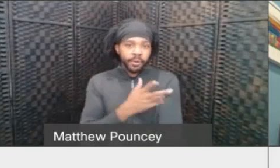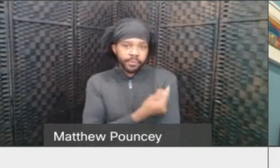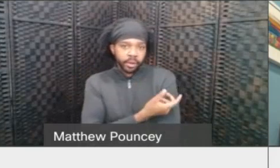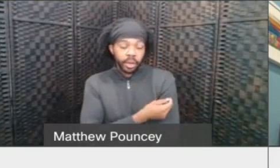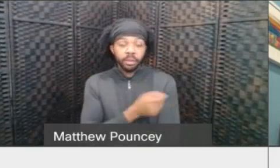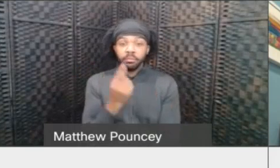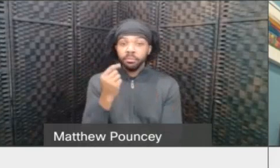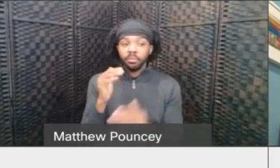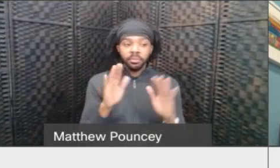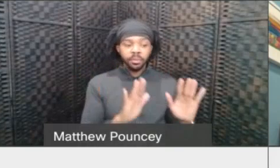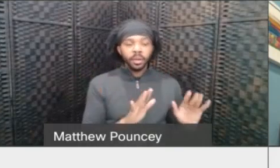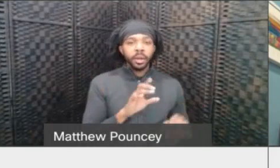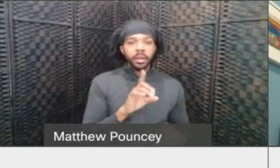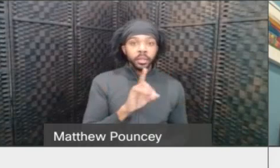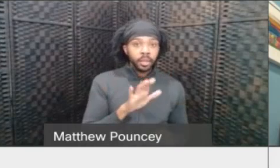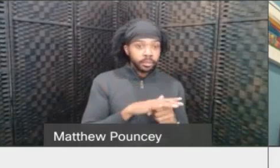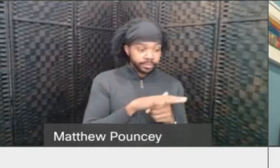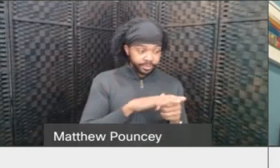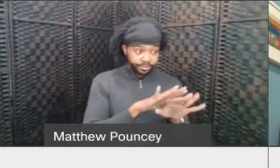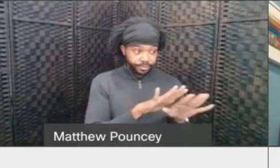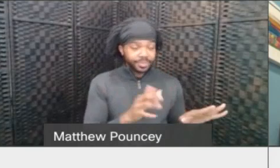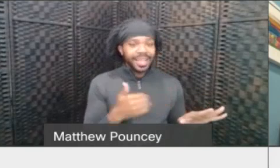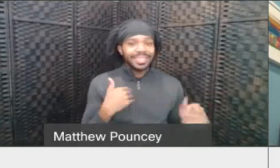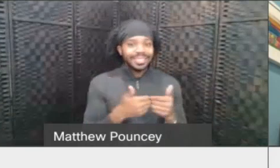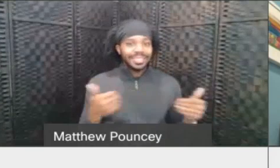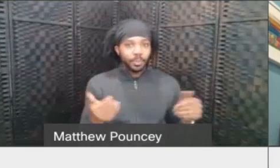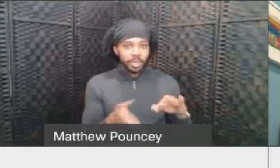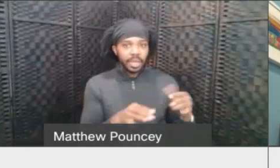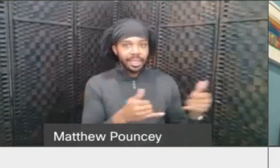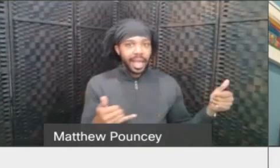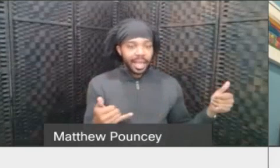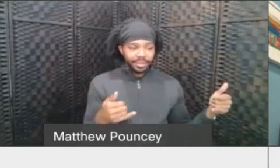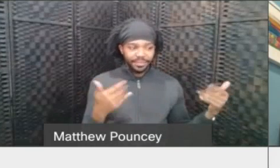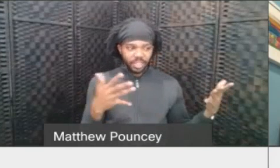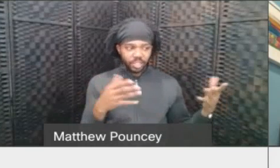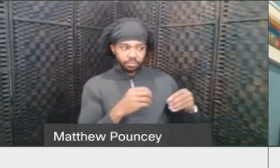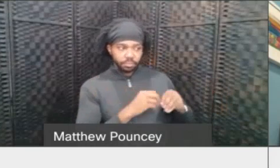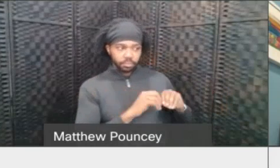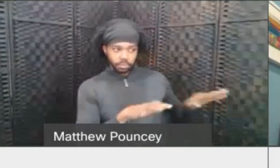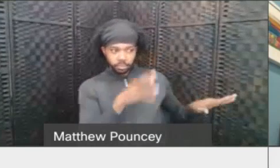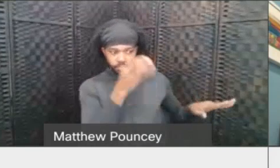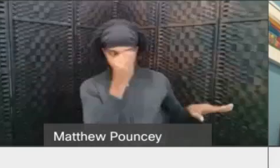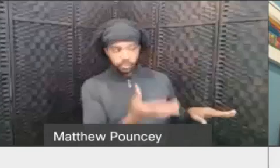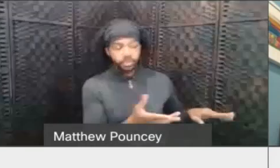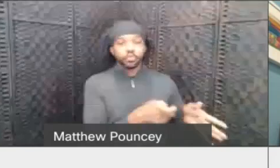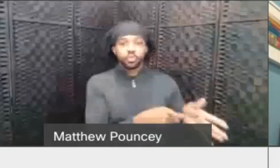district has its deadline that we disseminated, which required that everyone